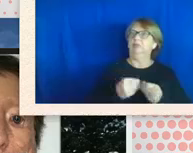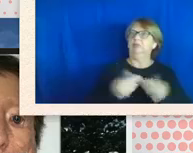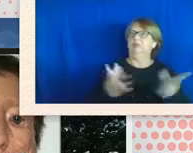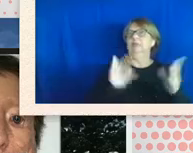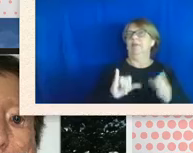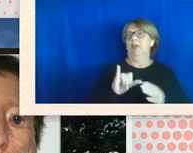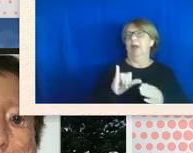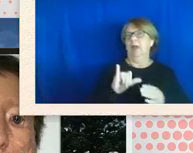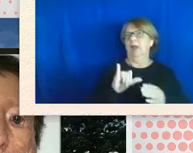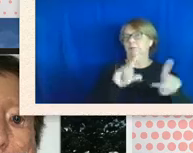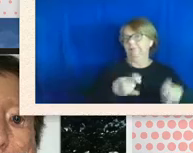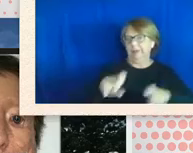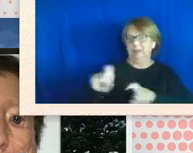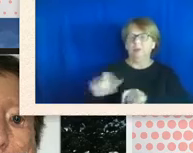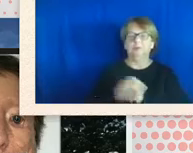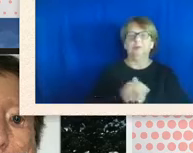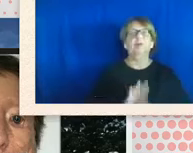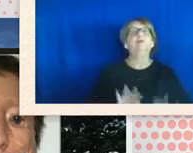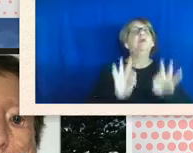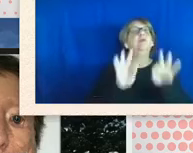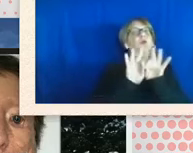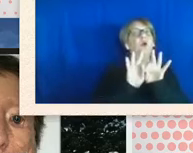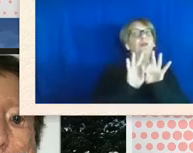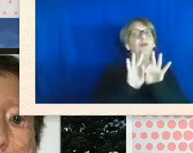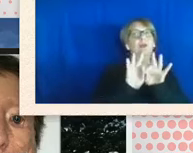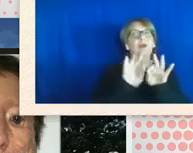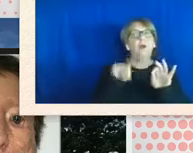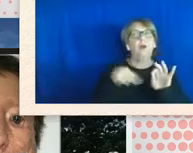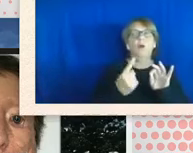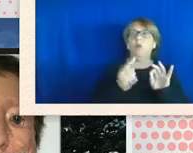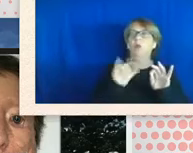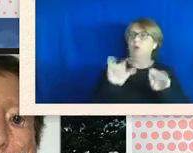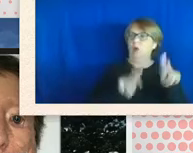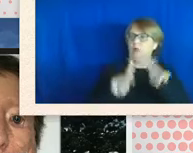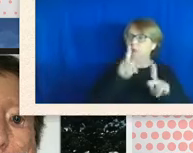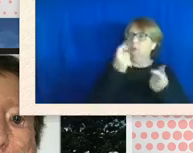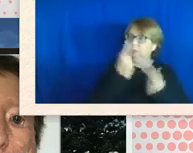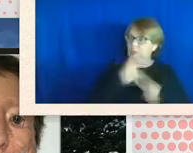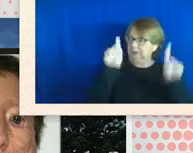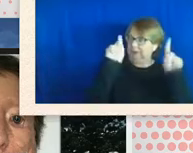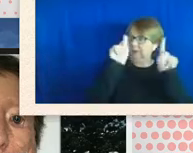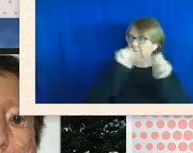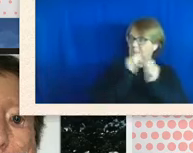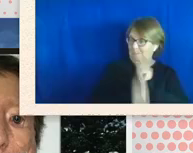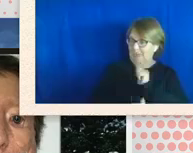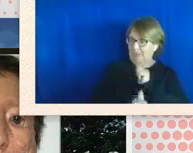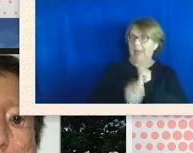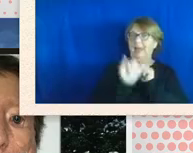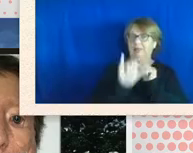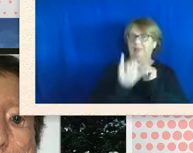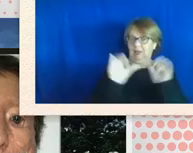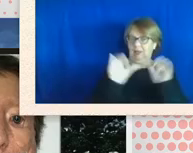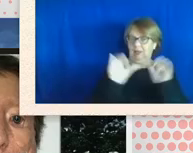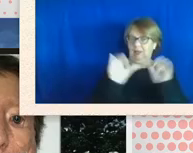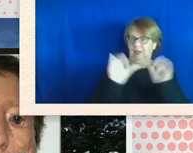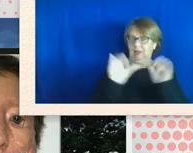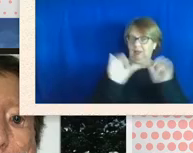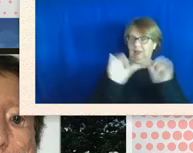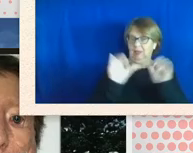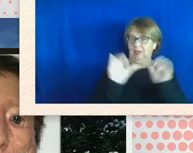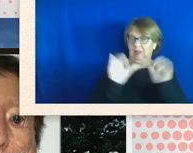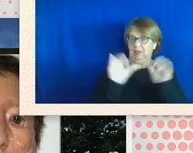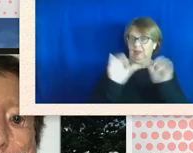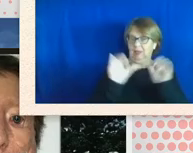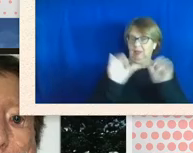only those individuals who have successfully passed the certification will be eligible to